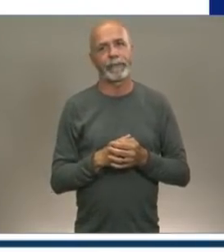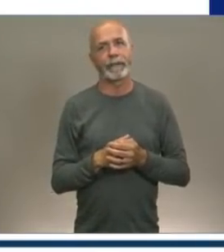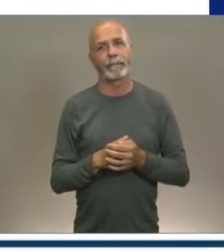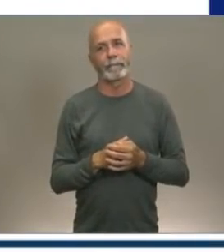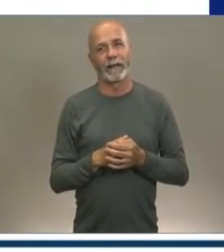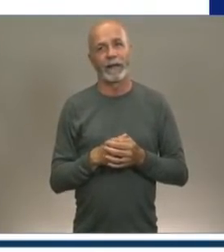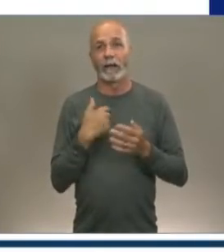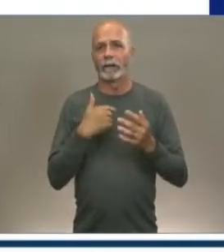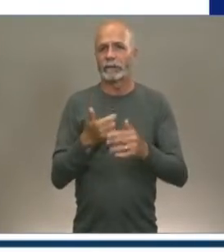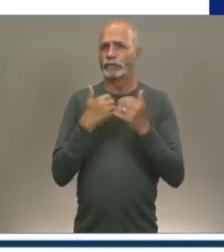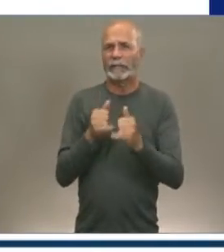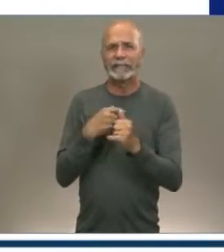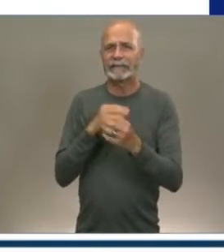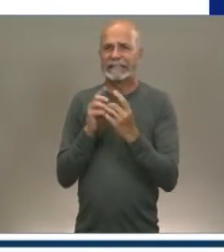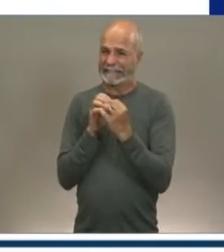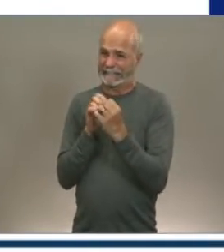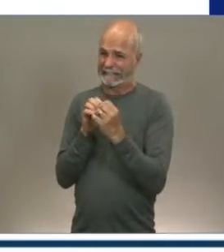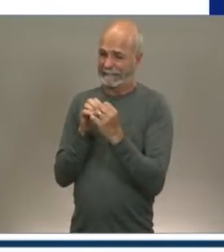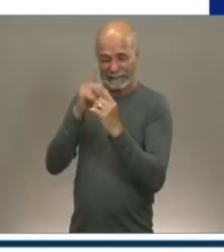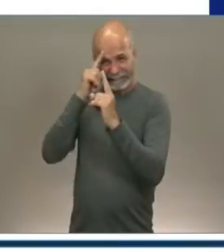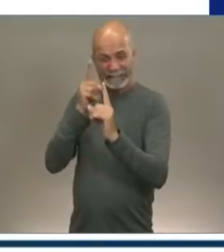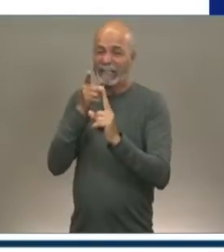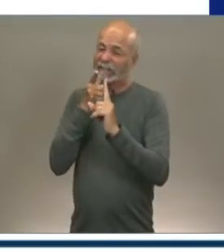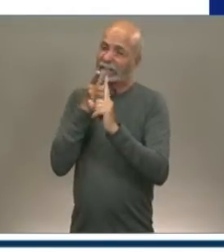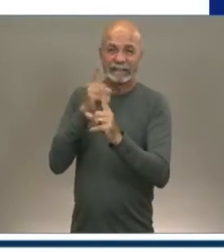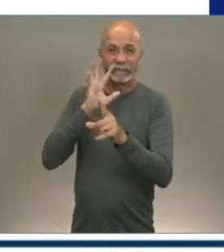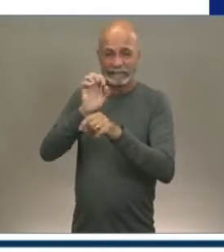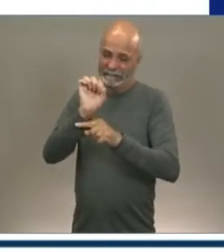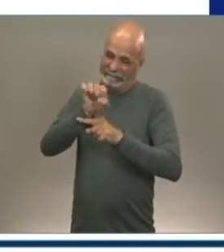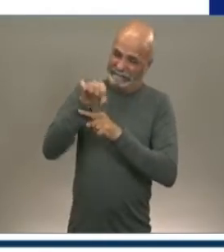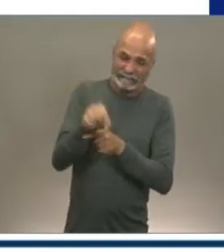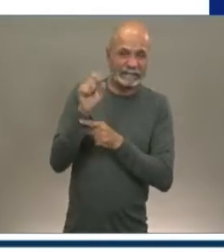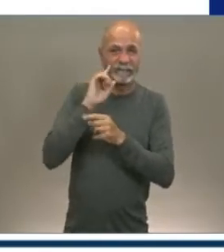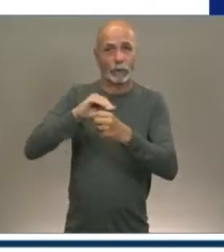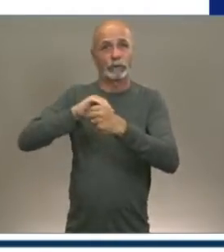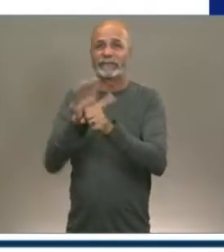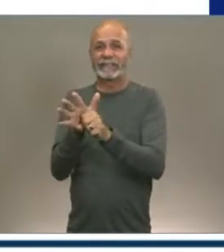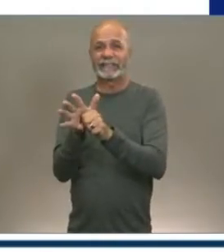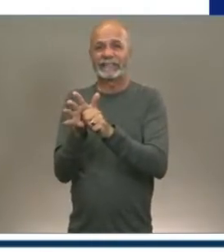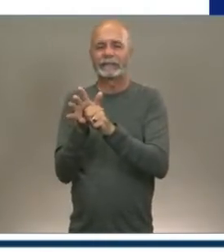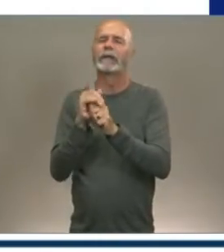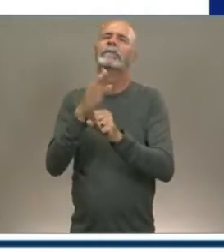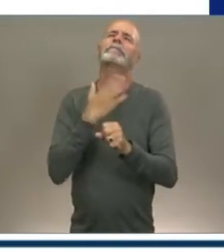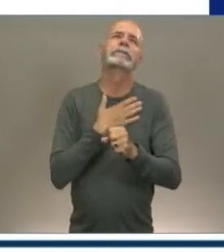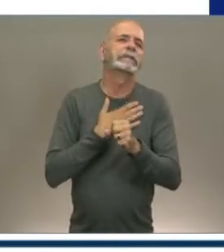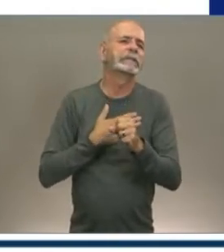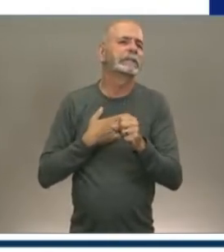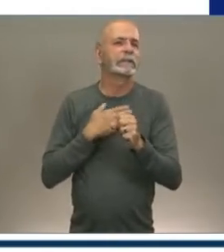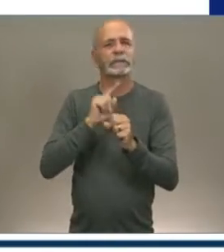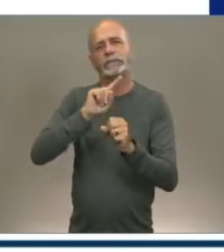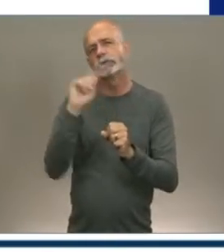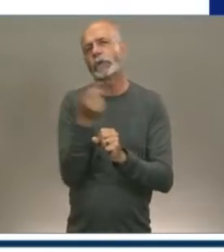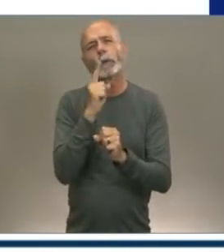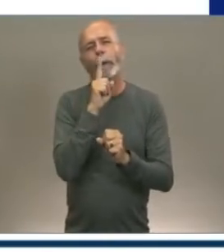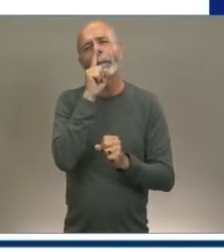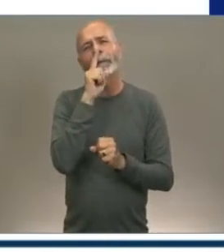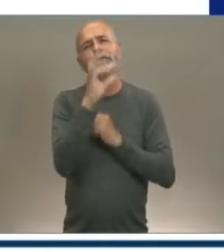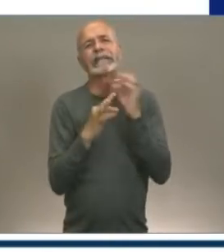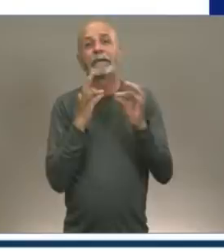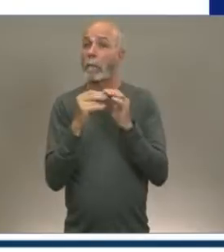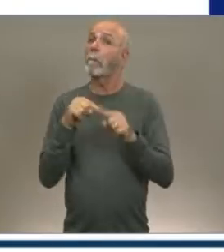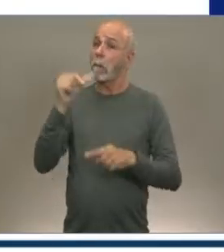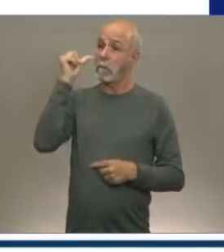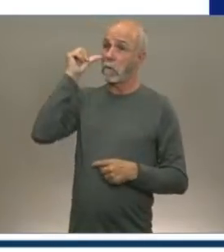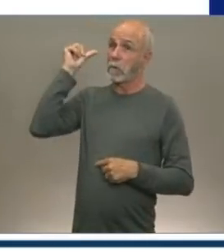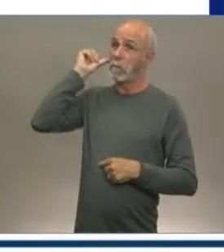and I keep saying this, is to continue to get tested. We had a really positive day yesterday with about 6,000 tests conducted. So way to